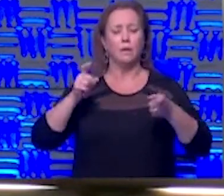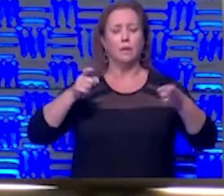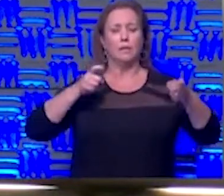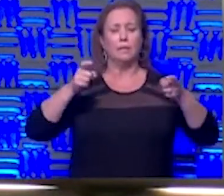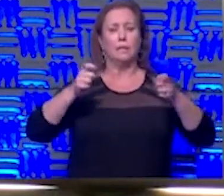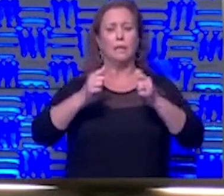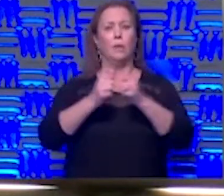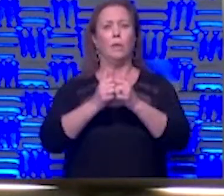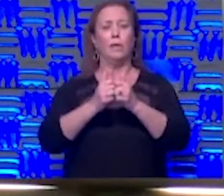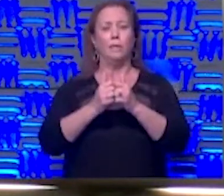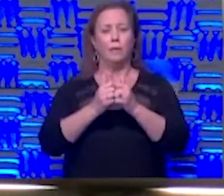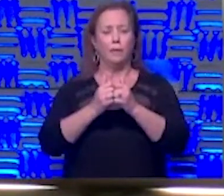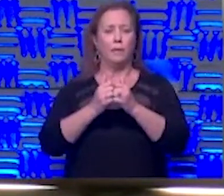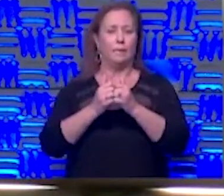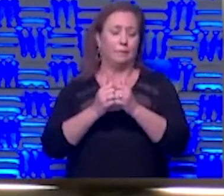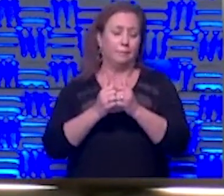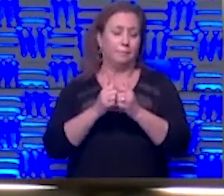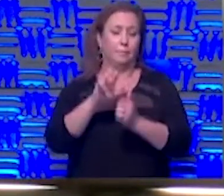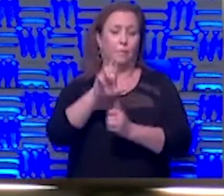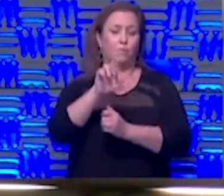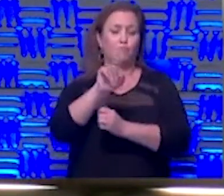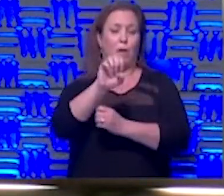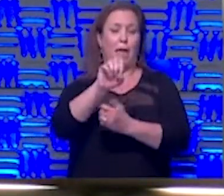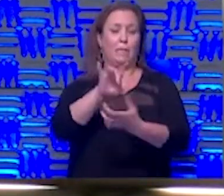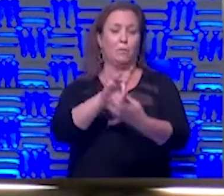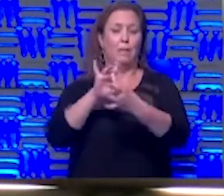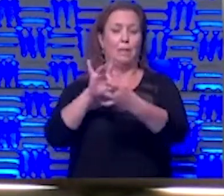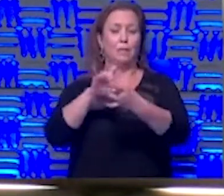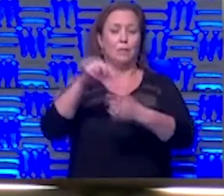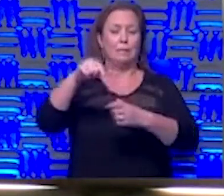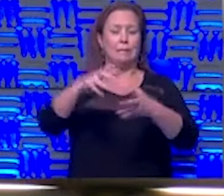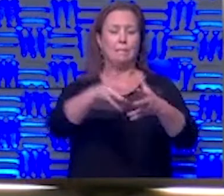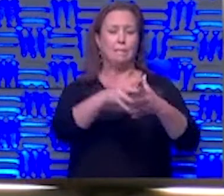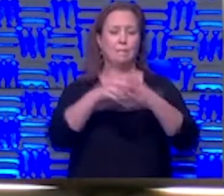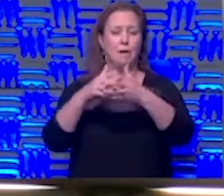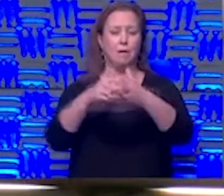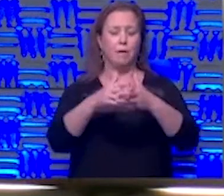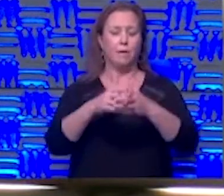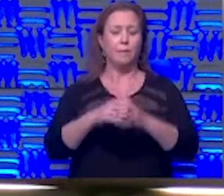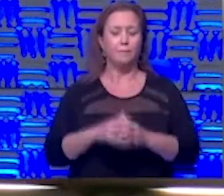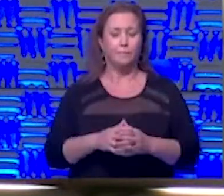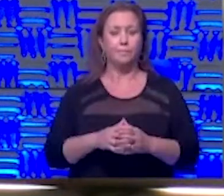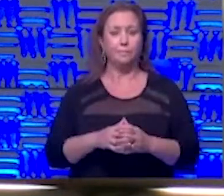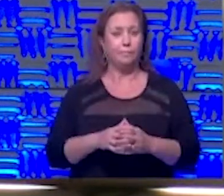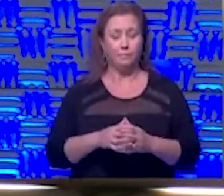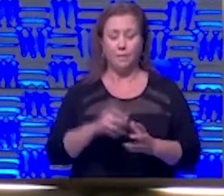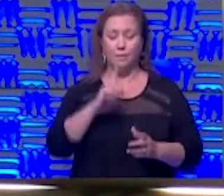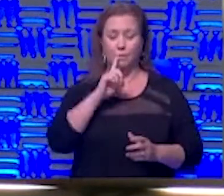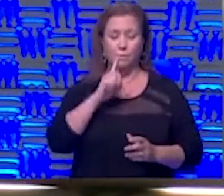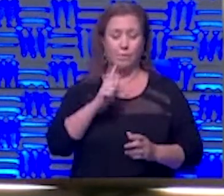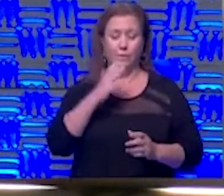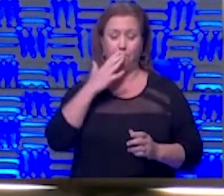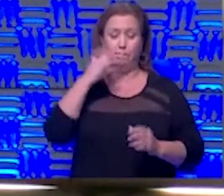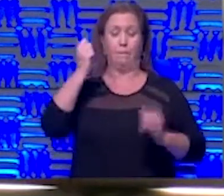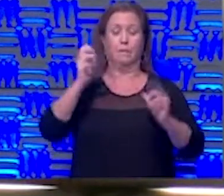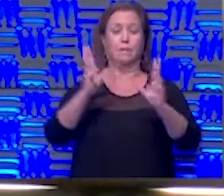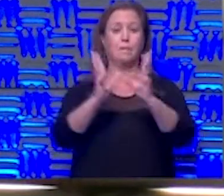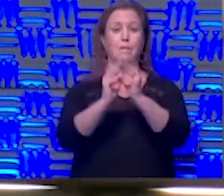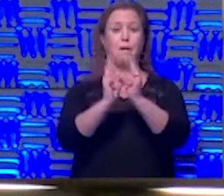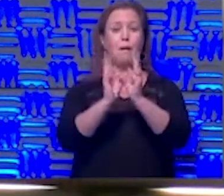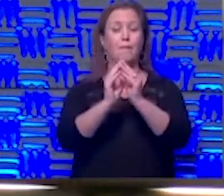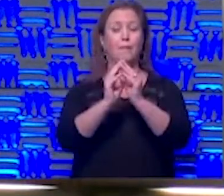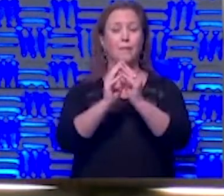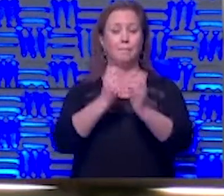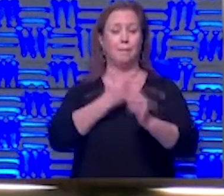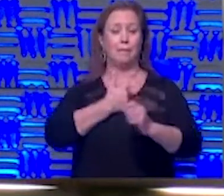with just race relations in America. And it was actually probably the best conference that I've been a